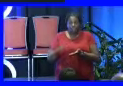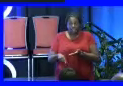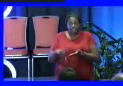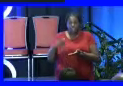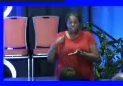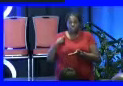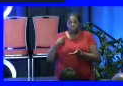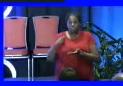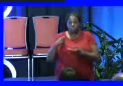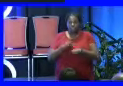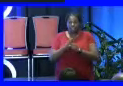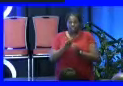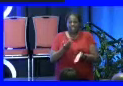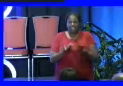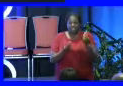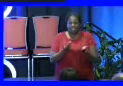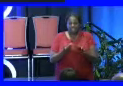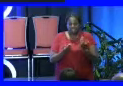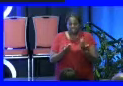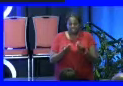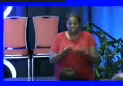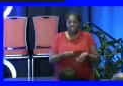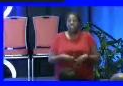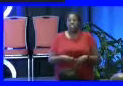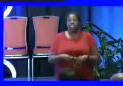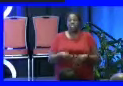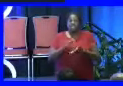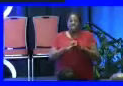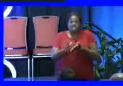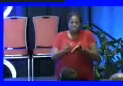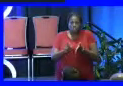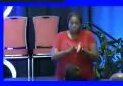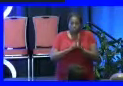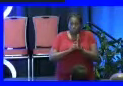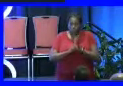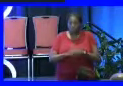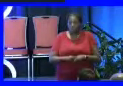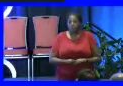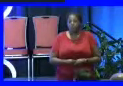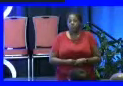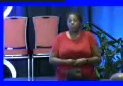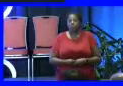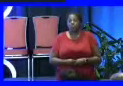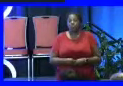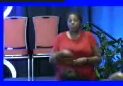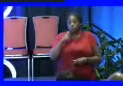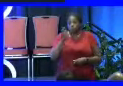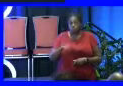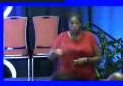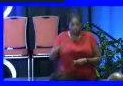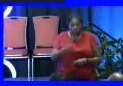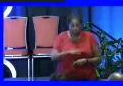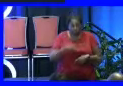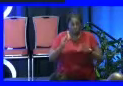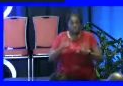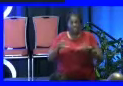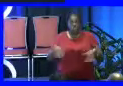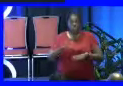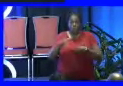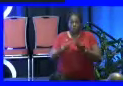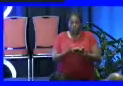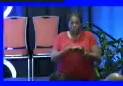push of a button. So they get to push a button, and that's all it's supposed to be. And we also told them they could do all their HUD